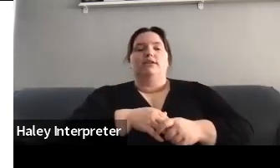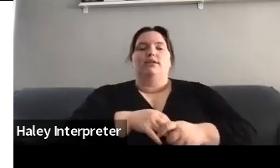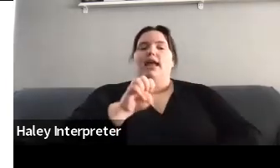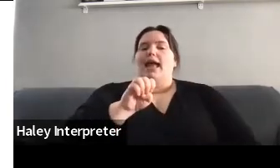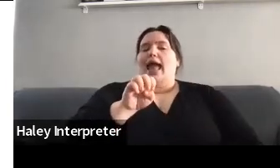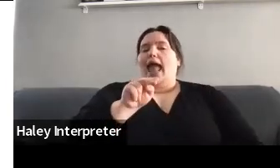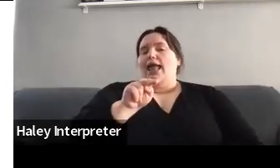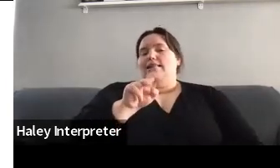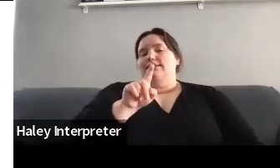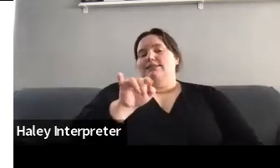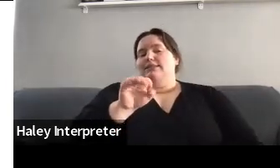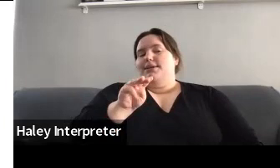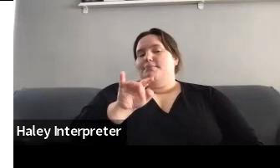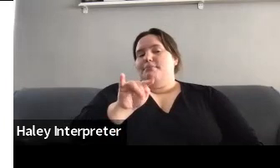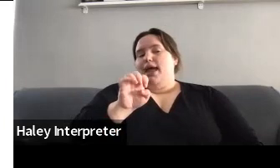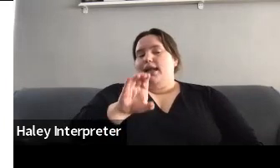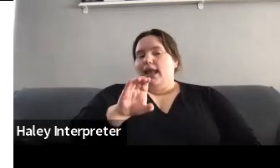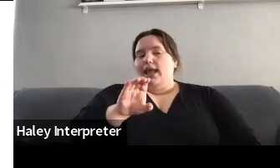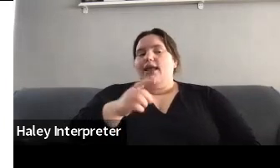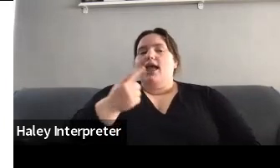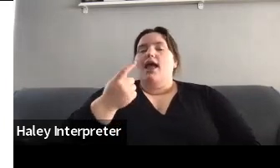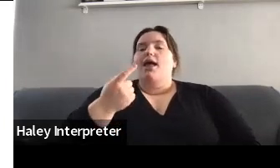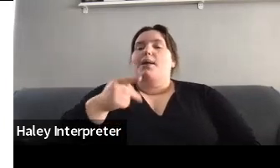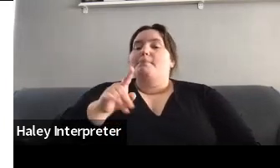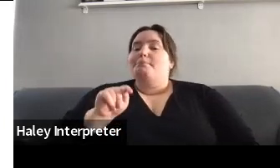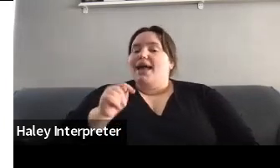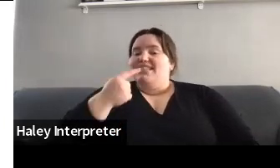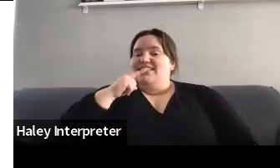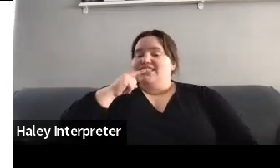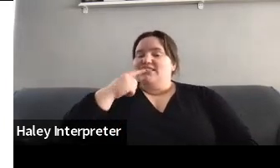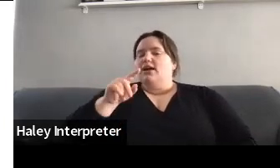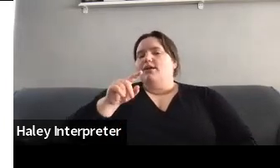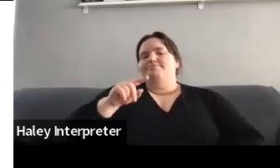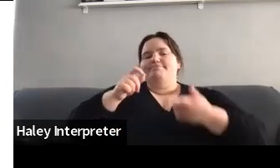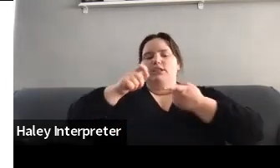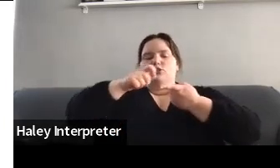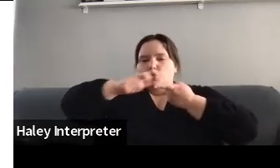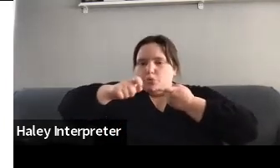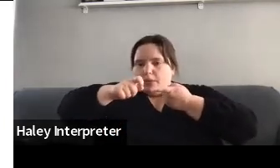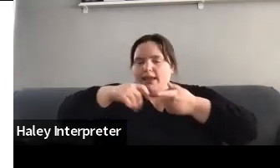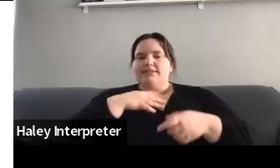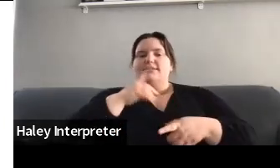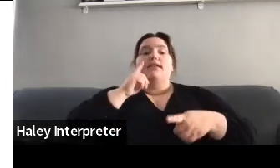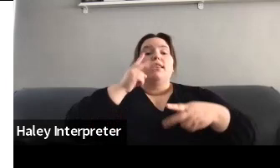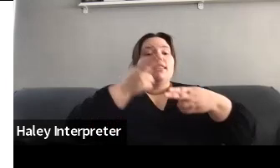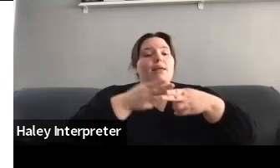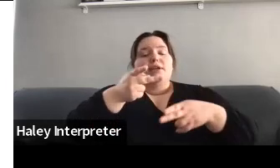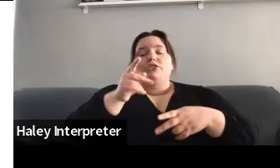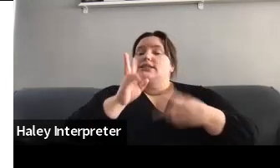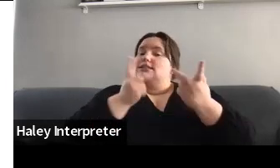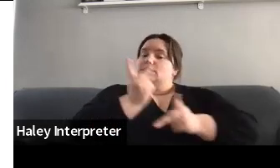another idea. When I was going through service dog training with Adler, they mentioned to us that enzymatic